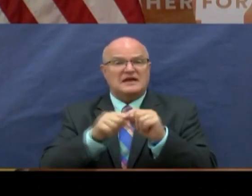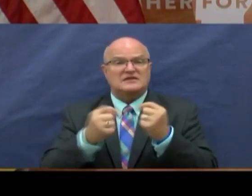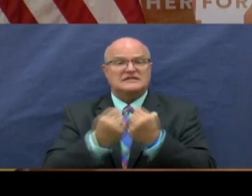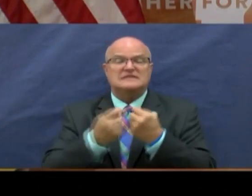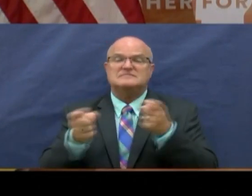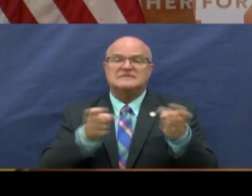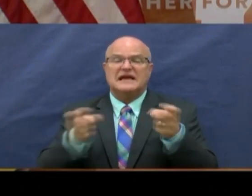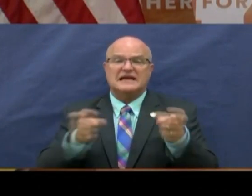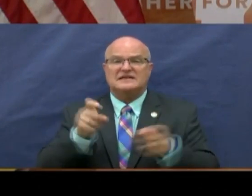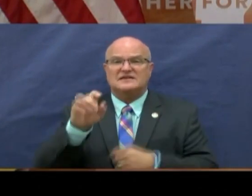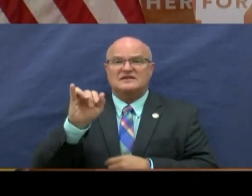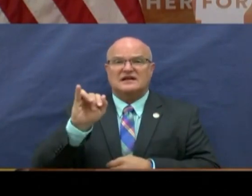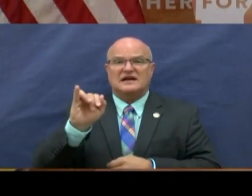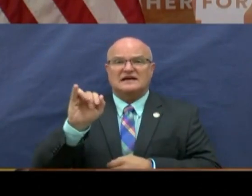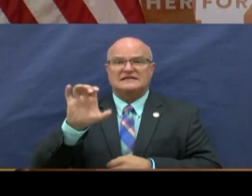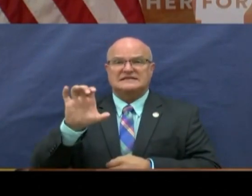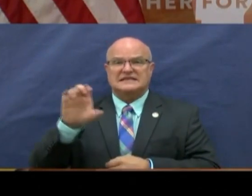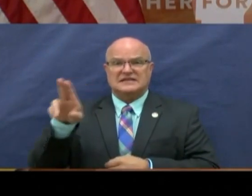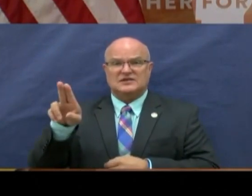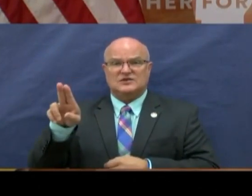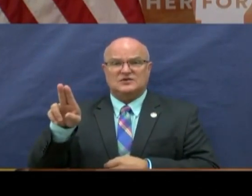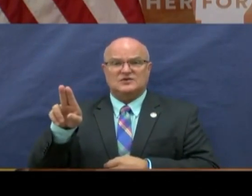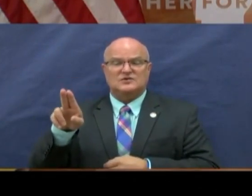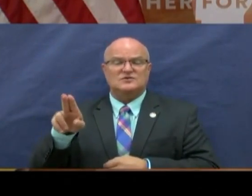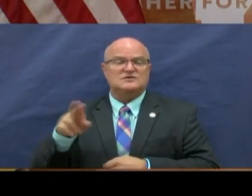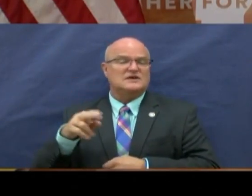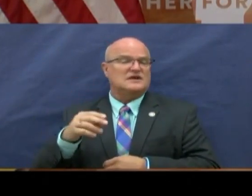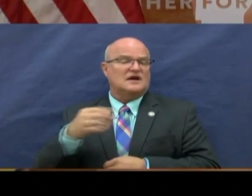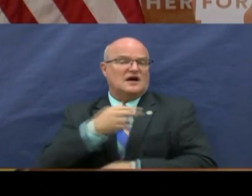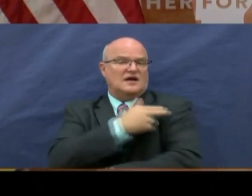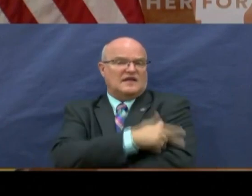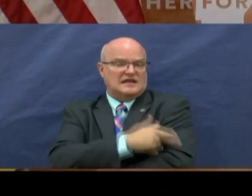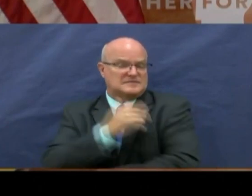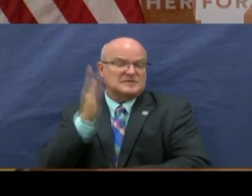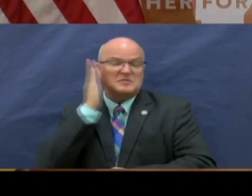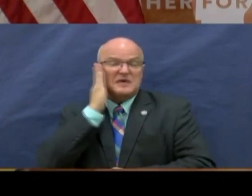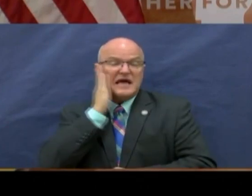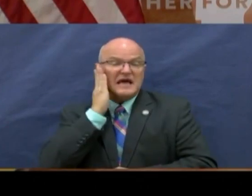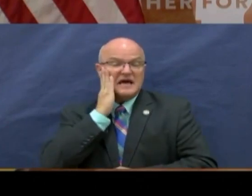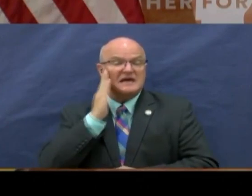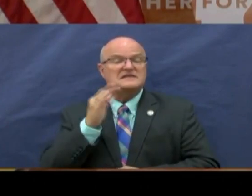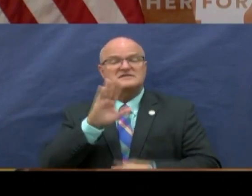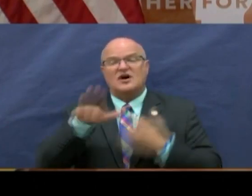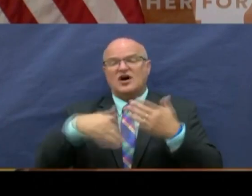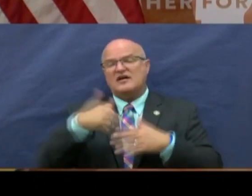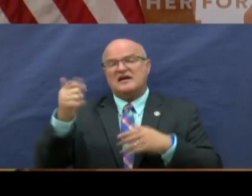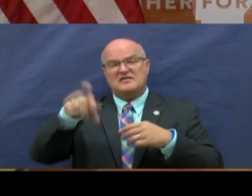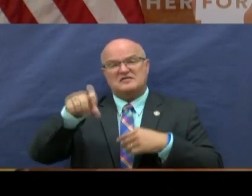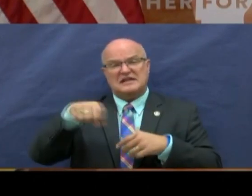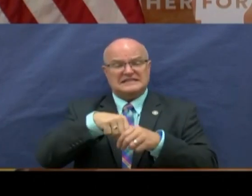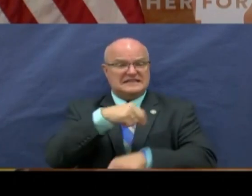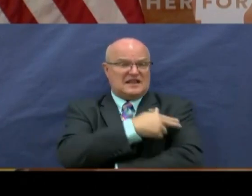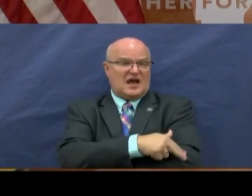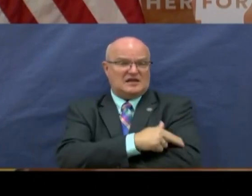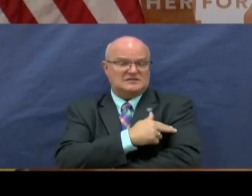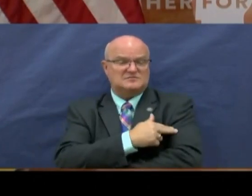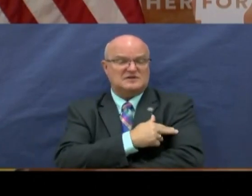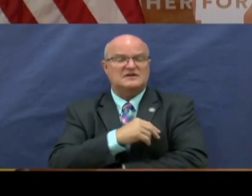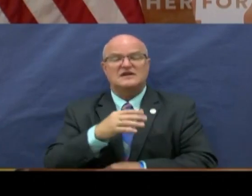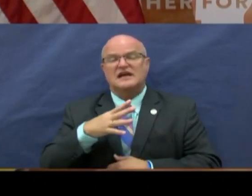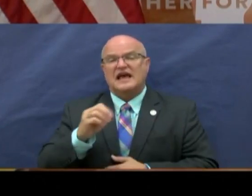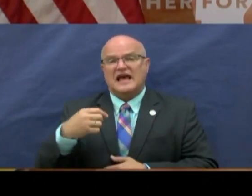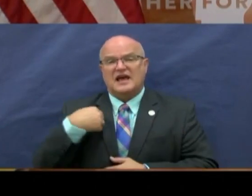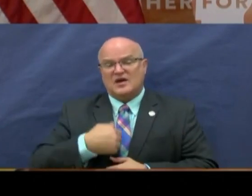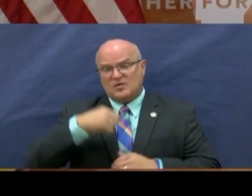handle ICUs, beds. They can handle all the other needs in the hospital, and